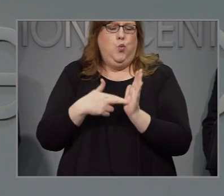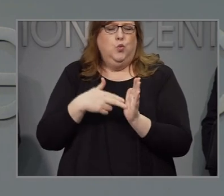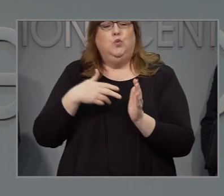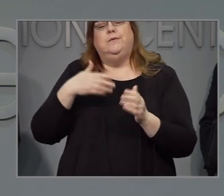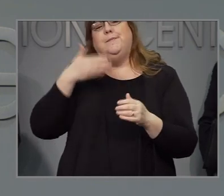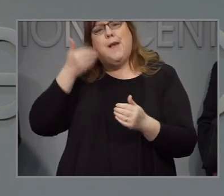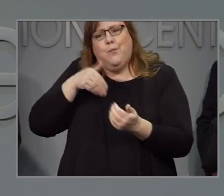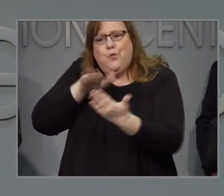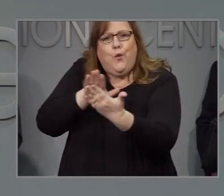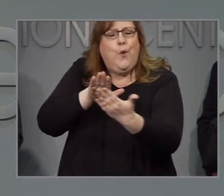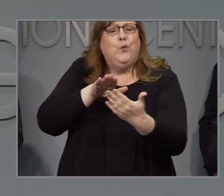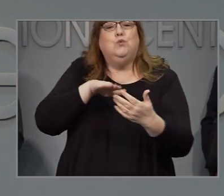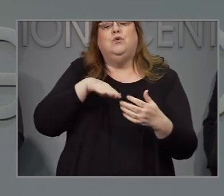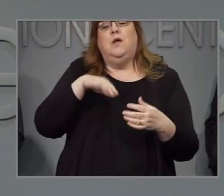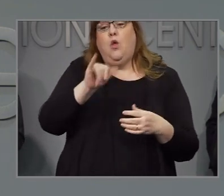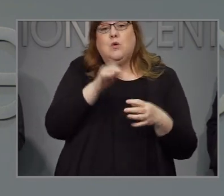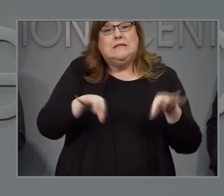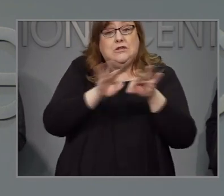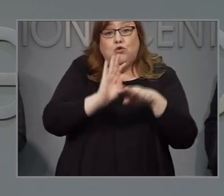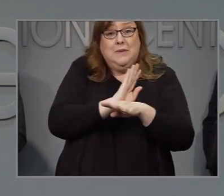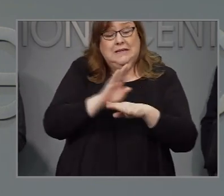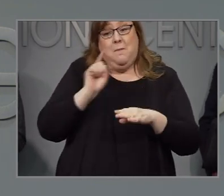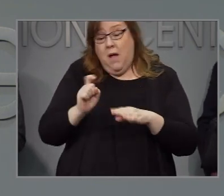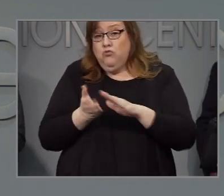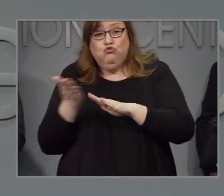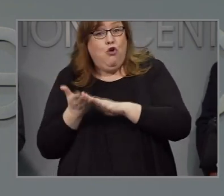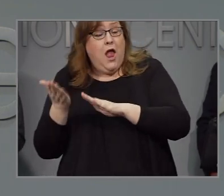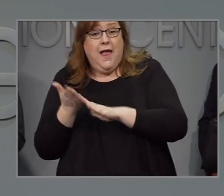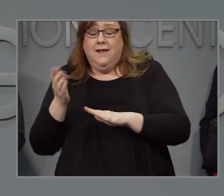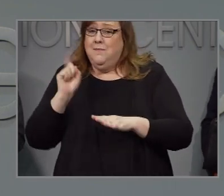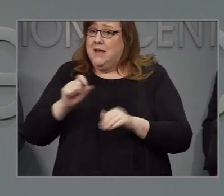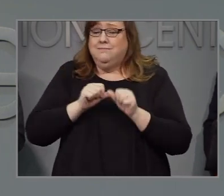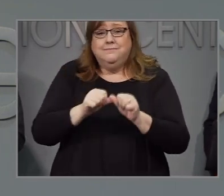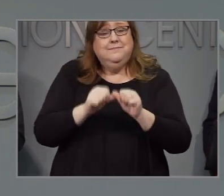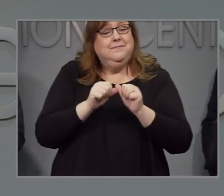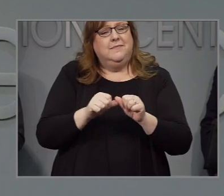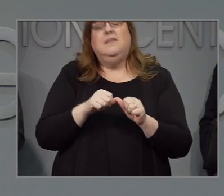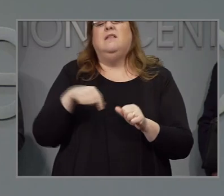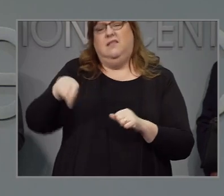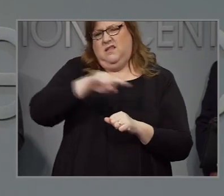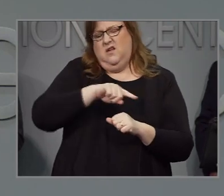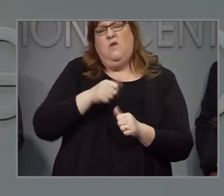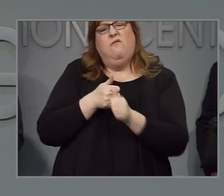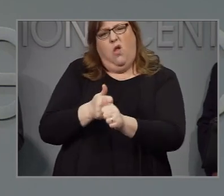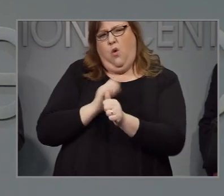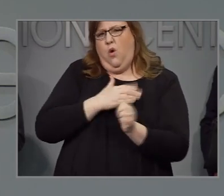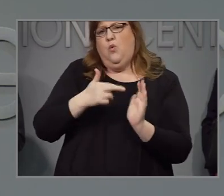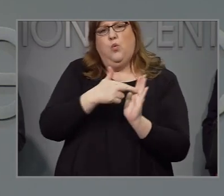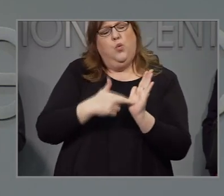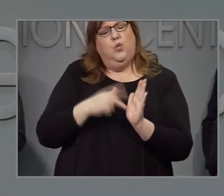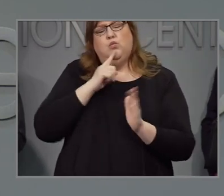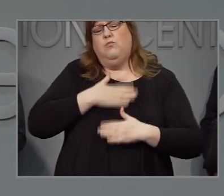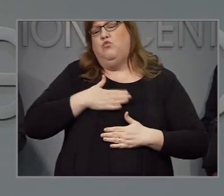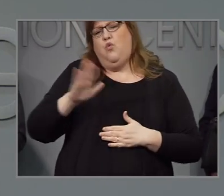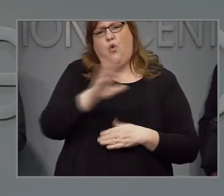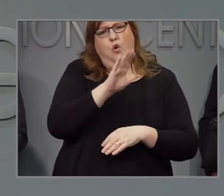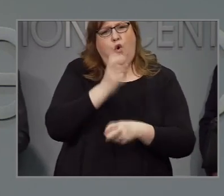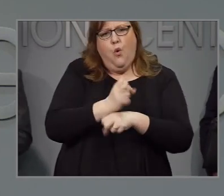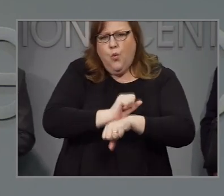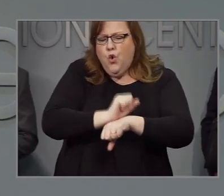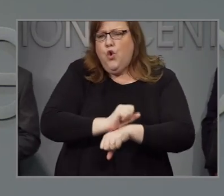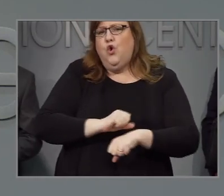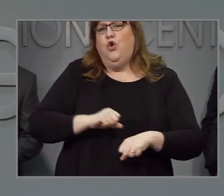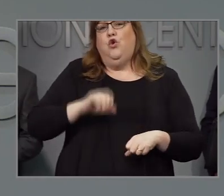essential businesses that need to run during this time. So we appreciate everyone's hard work, and we'd ask everyone to use good judgment, whether